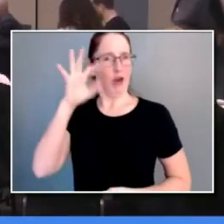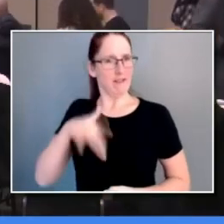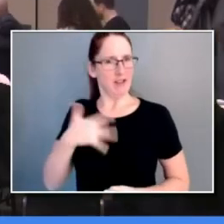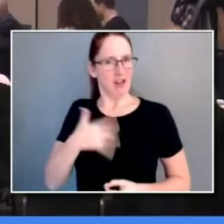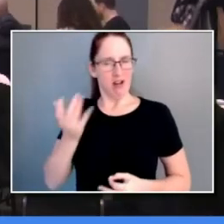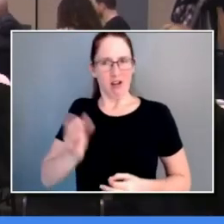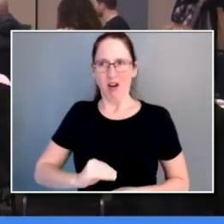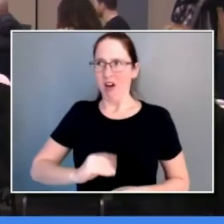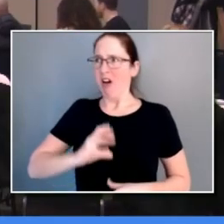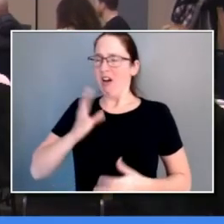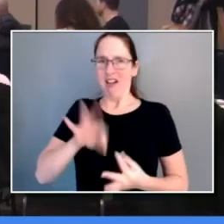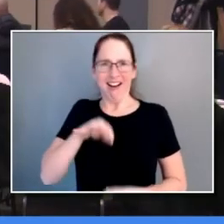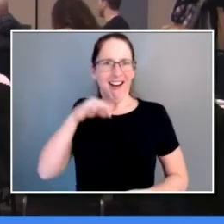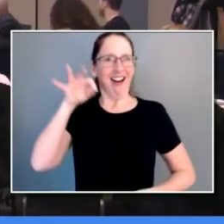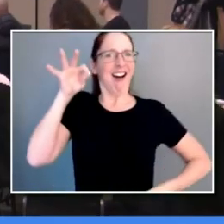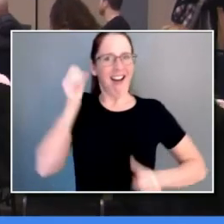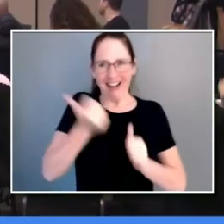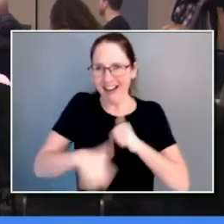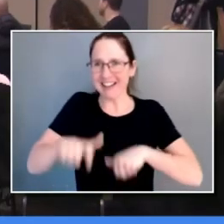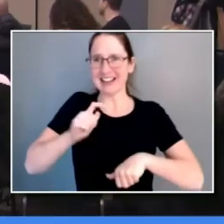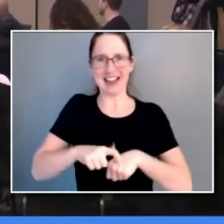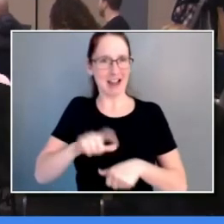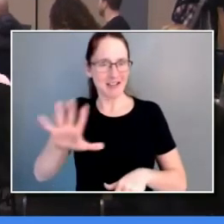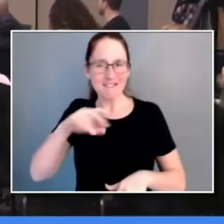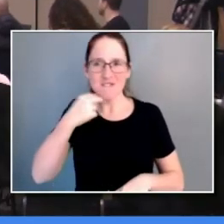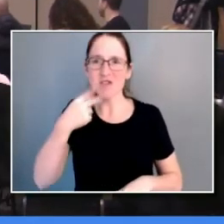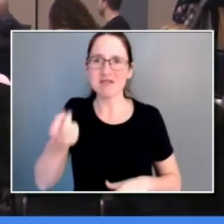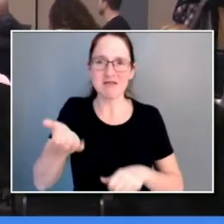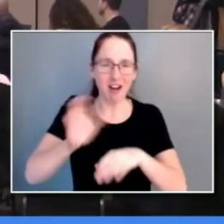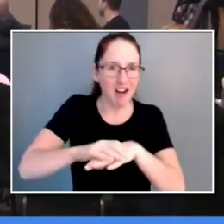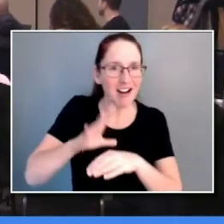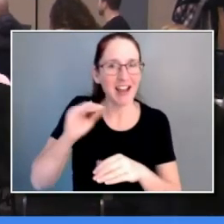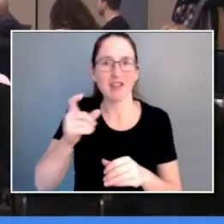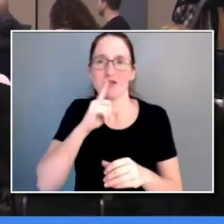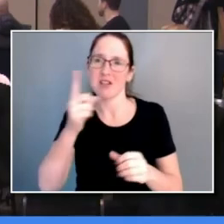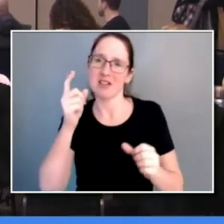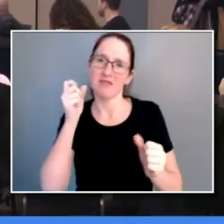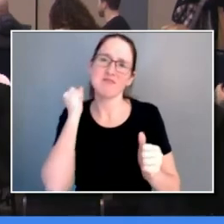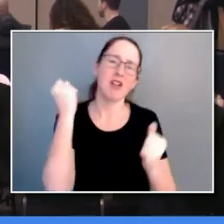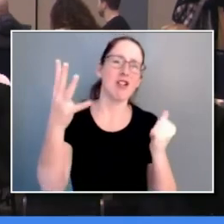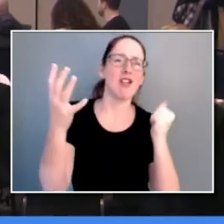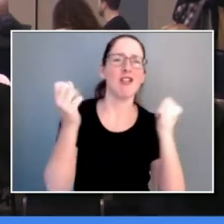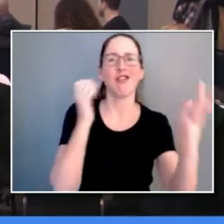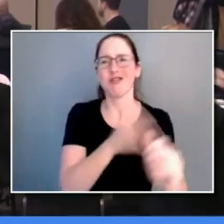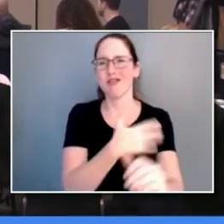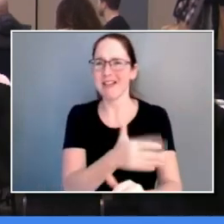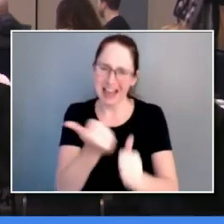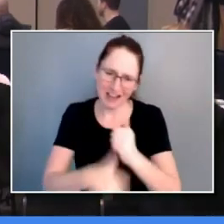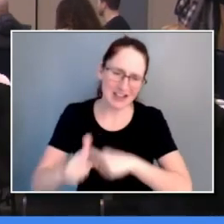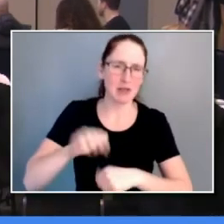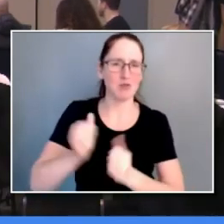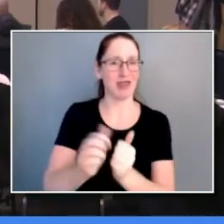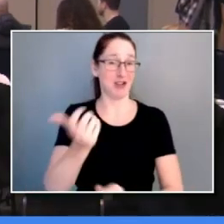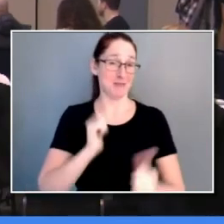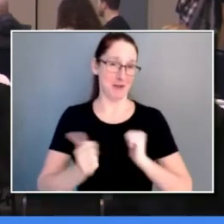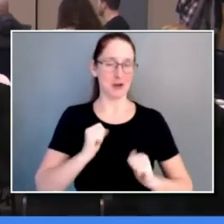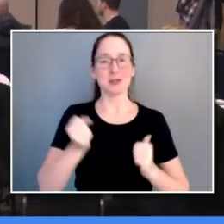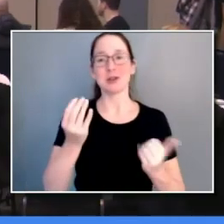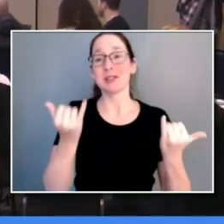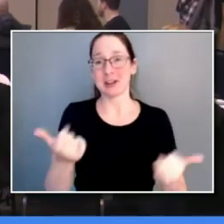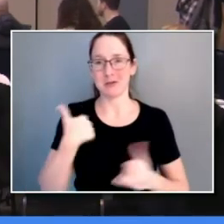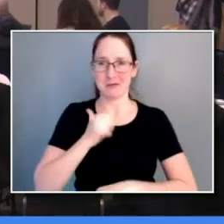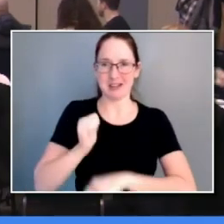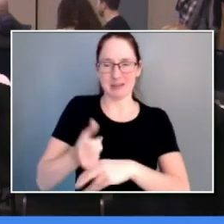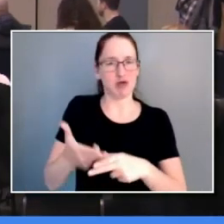souls every time they turn on their voices, and they tear the roof off the house every single time with their performances. So we have put together a